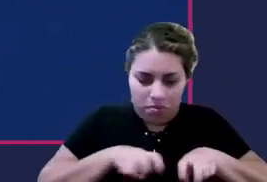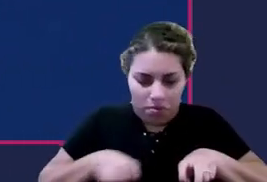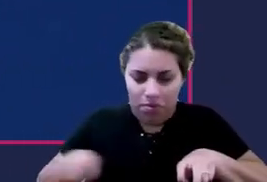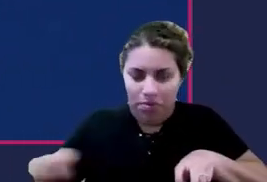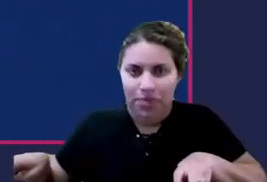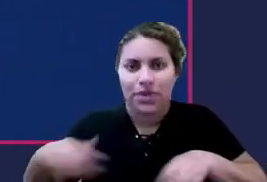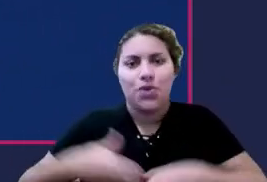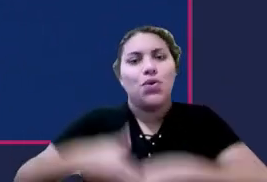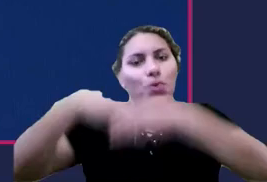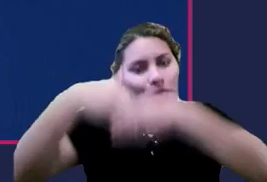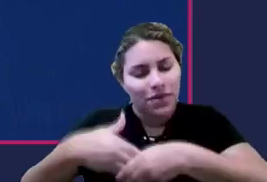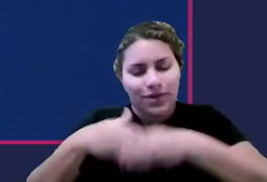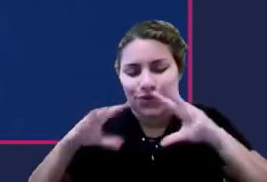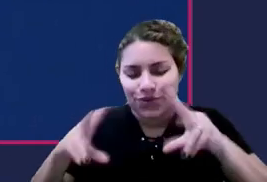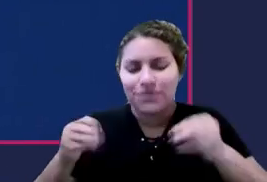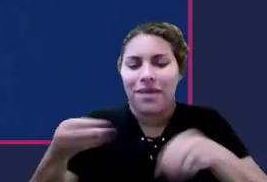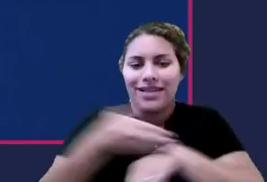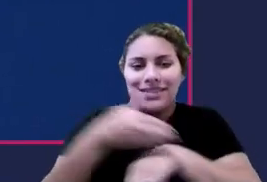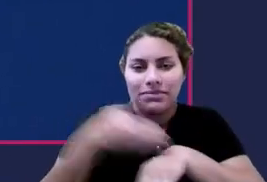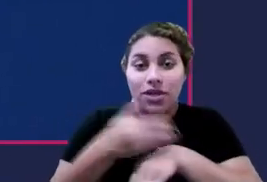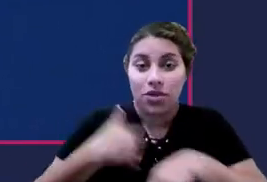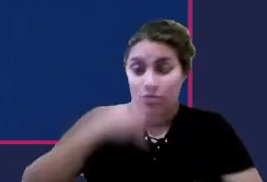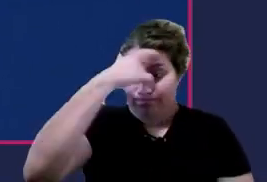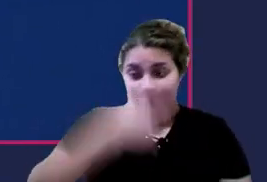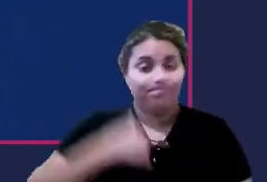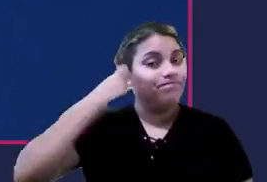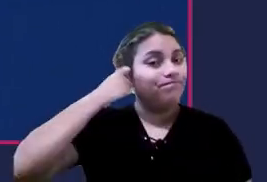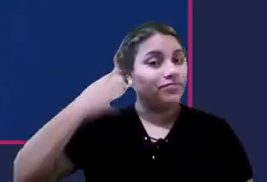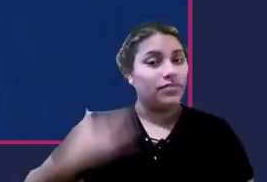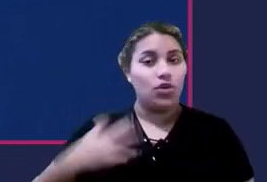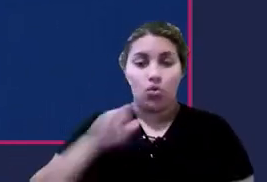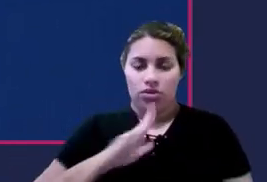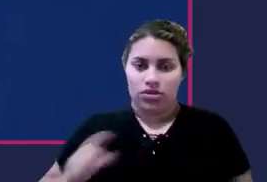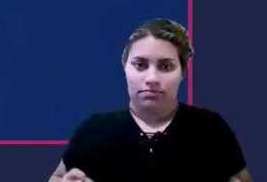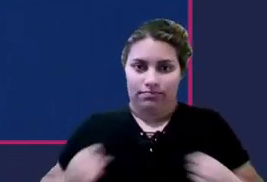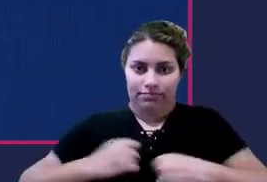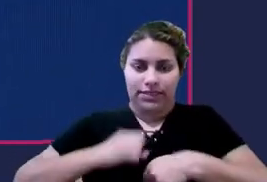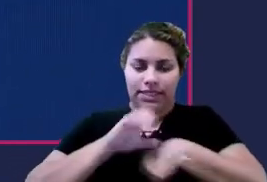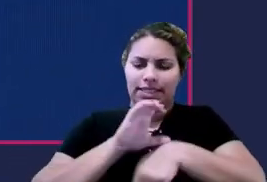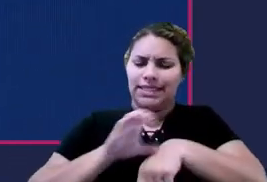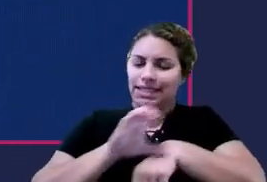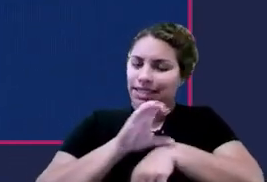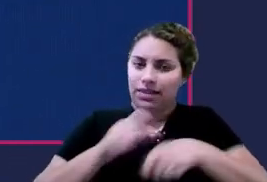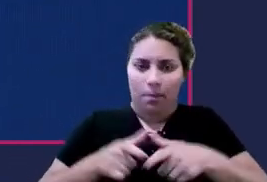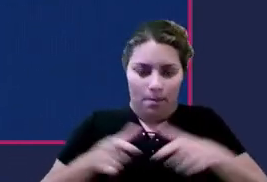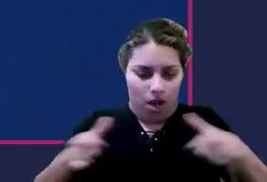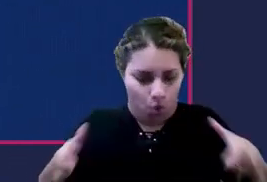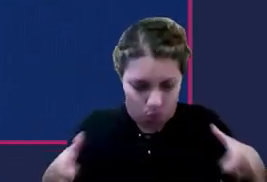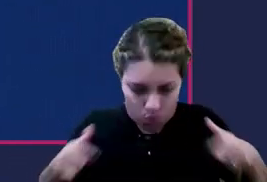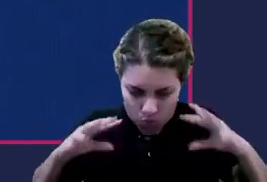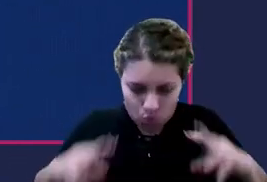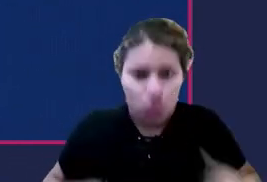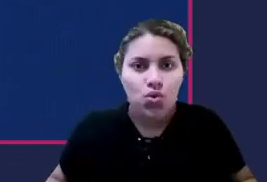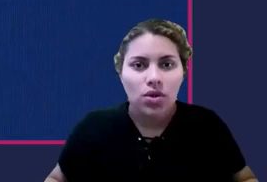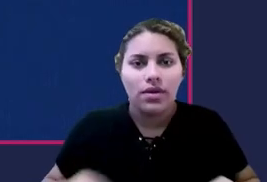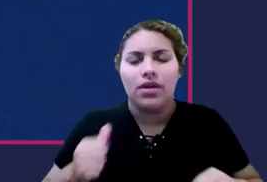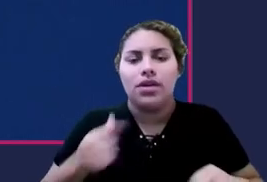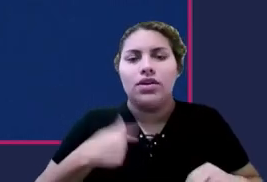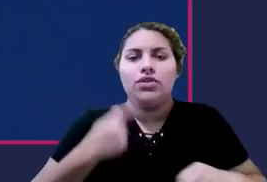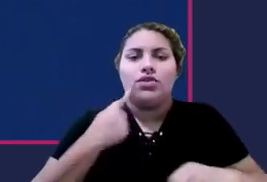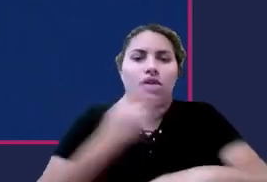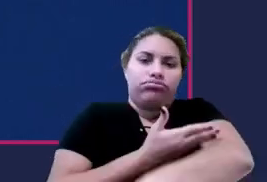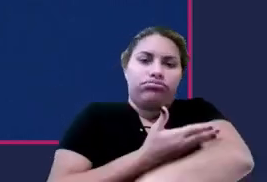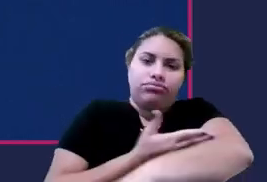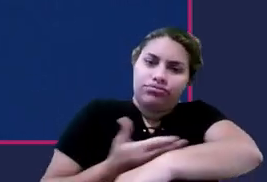all participants on this table. My auto description, I'm wearing a gray suit. I